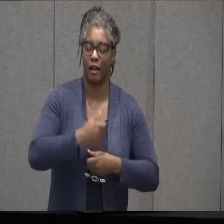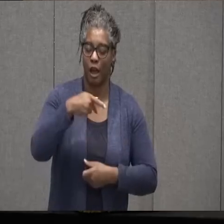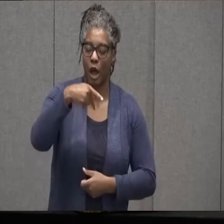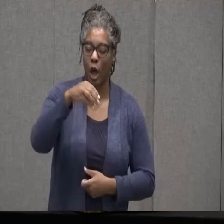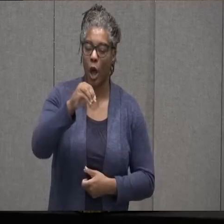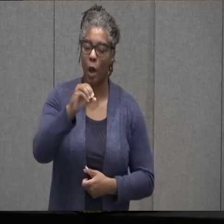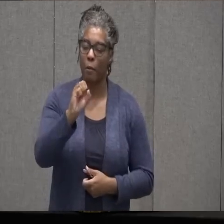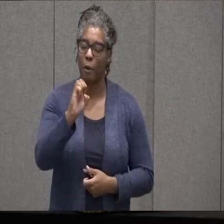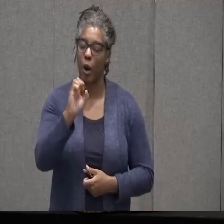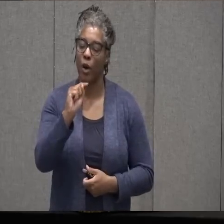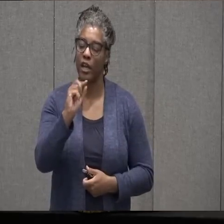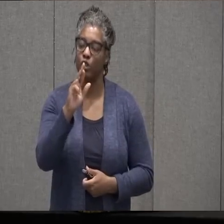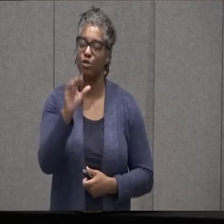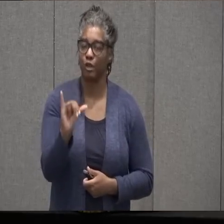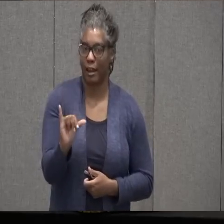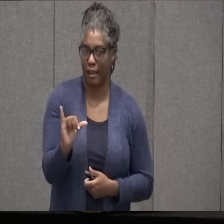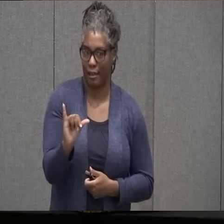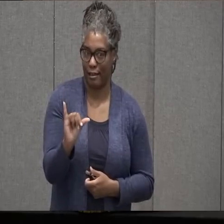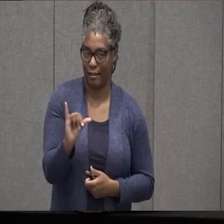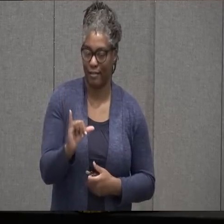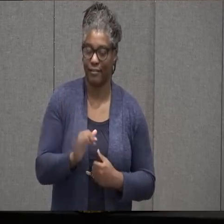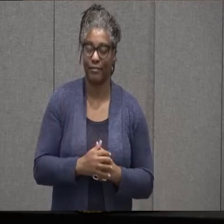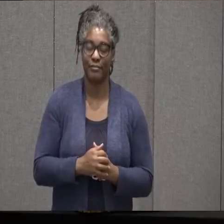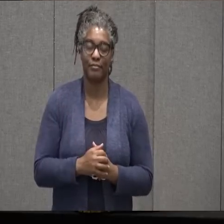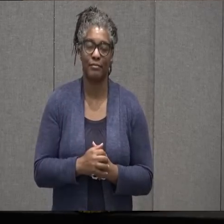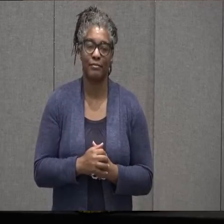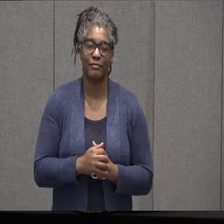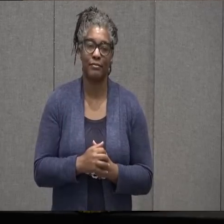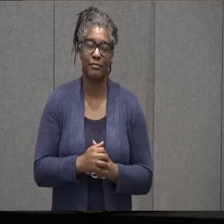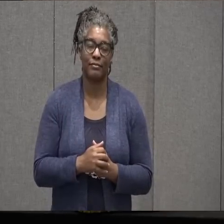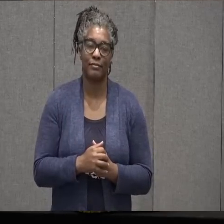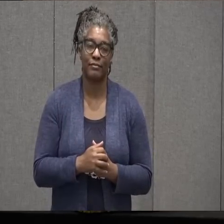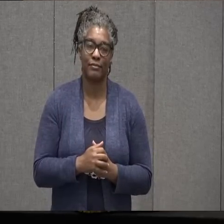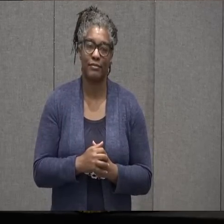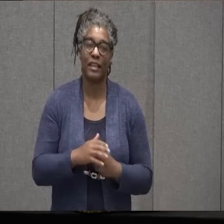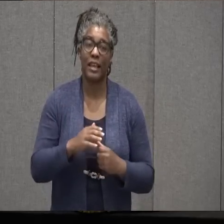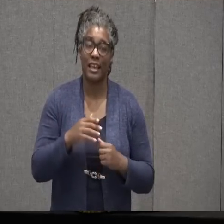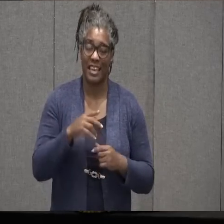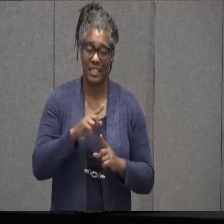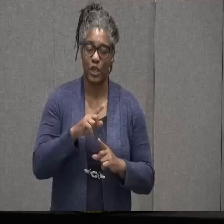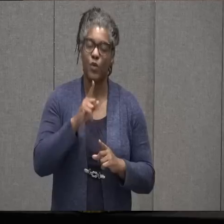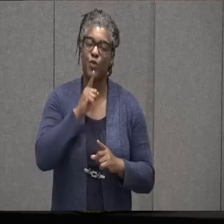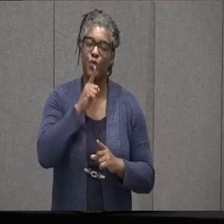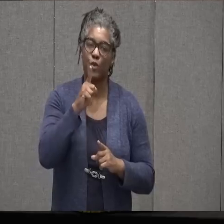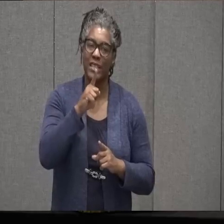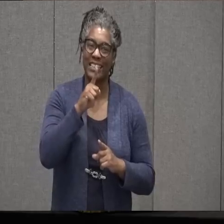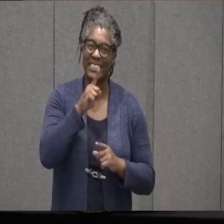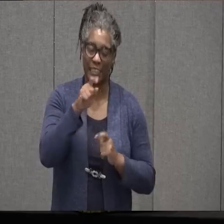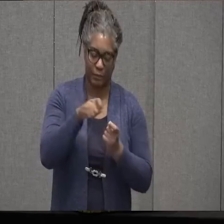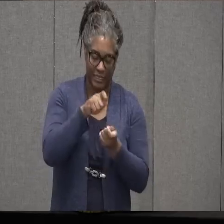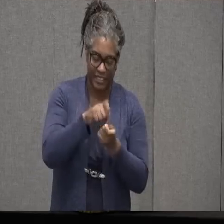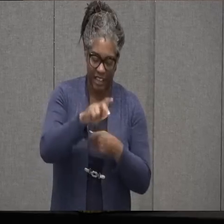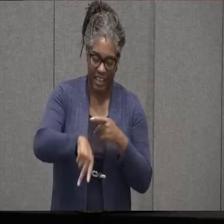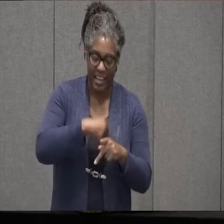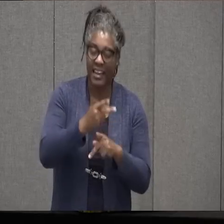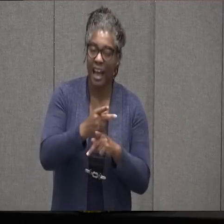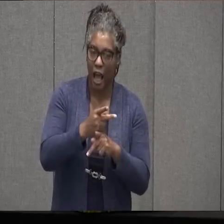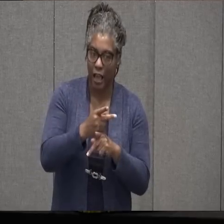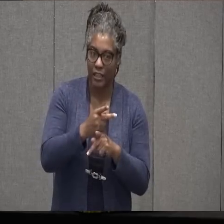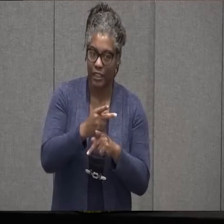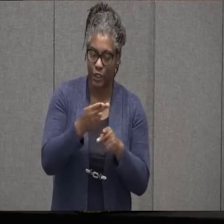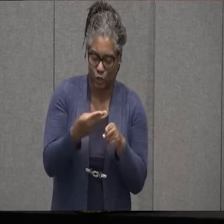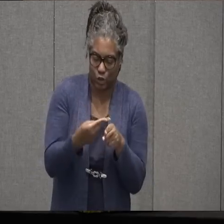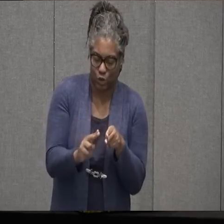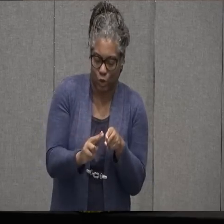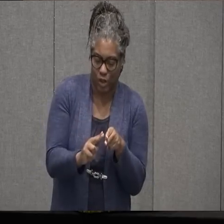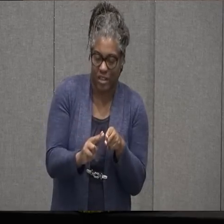precise form of poetry that's going to be short. So it's called a haiku. And today, since we